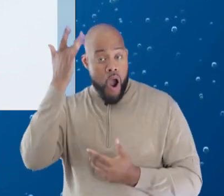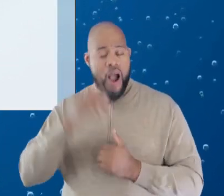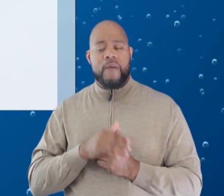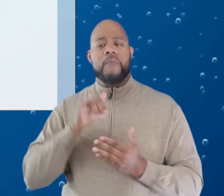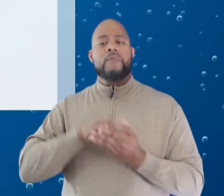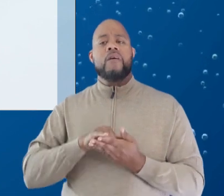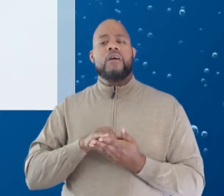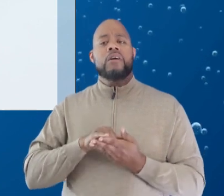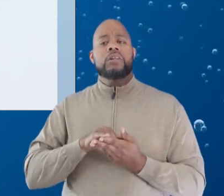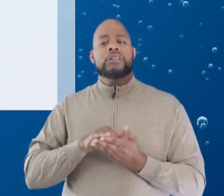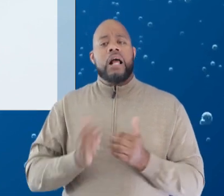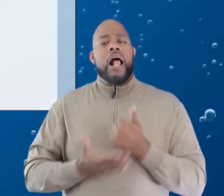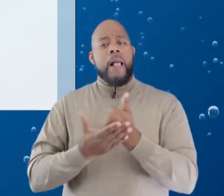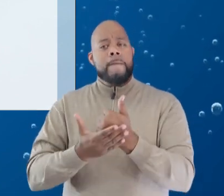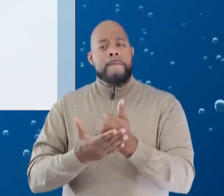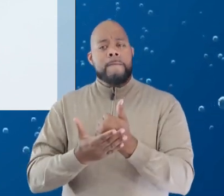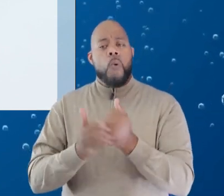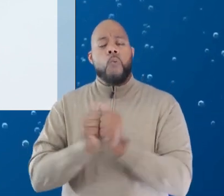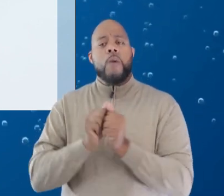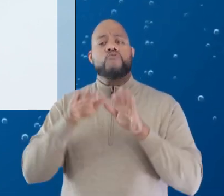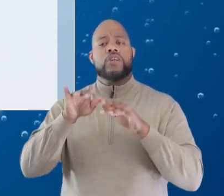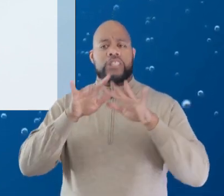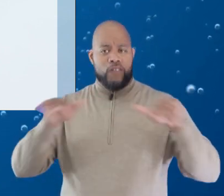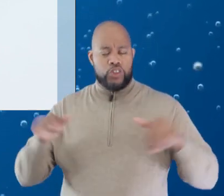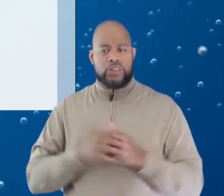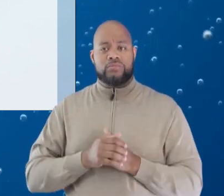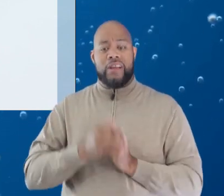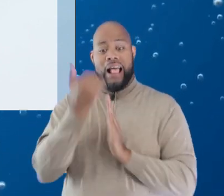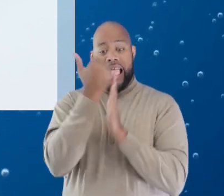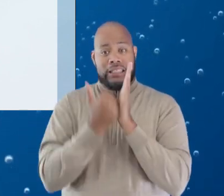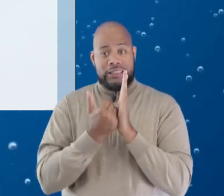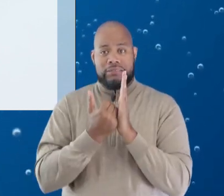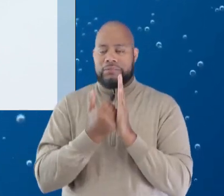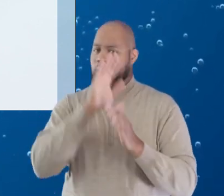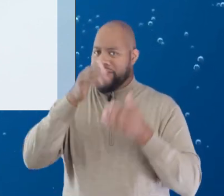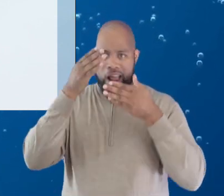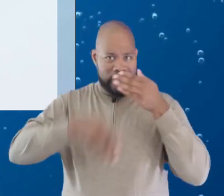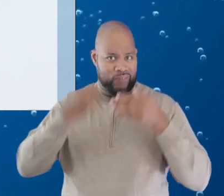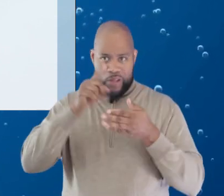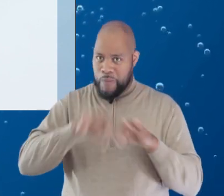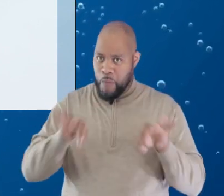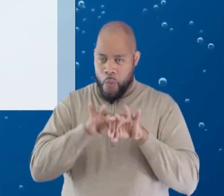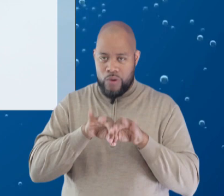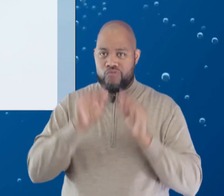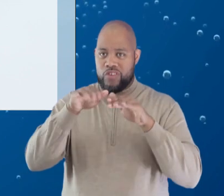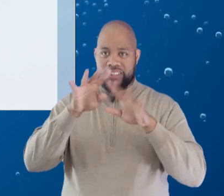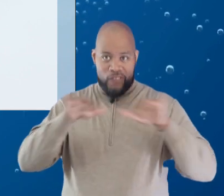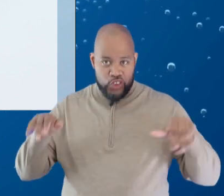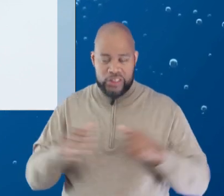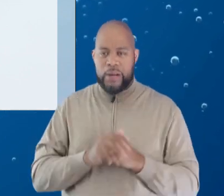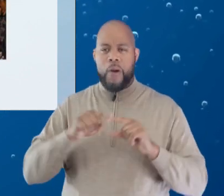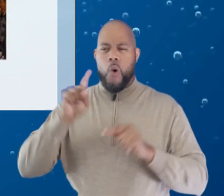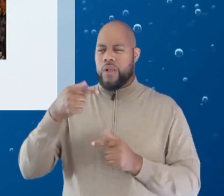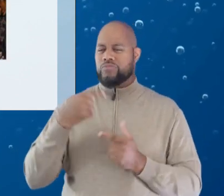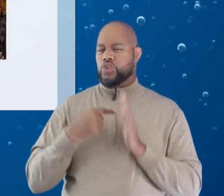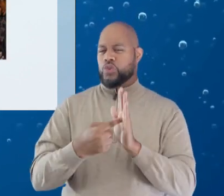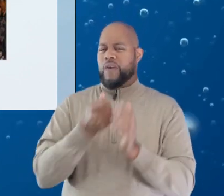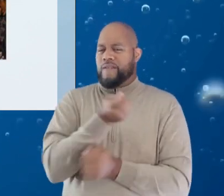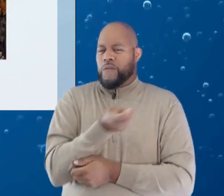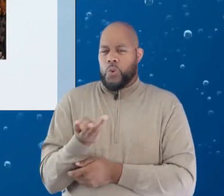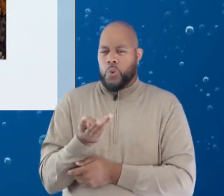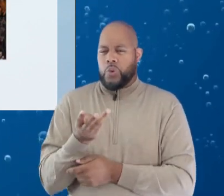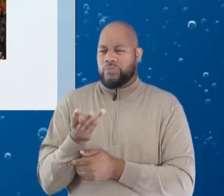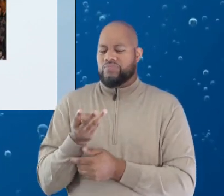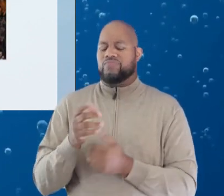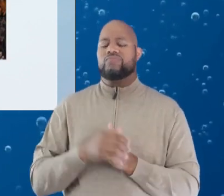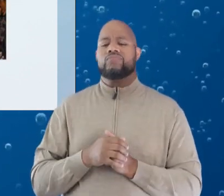of that is to help with marine biodiversity. The list is never ending for the importance of marine biodiversity, but I'm only going to highlight a